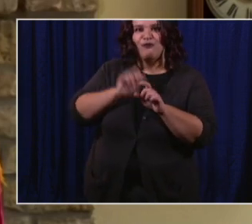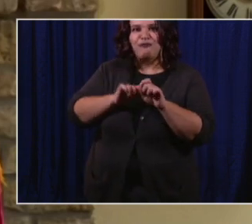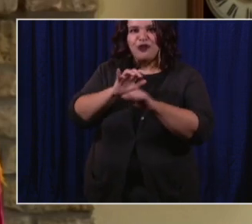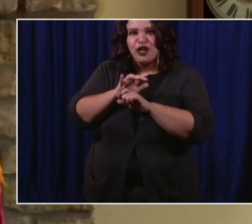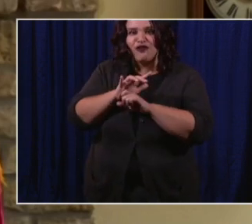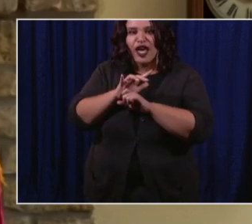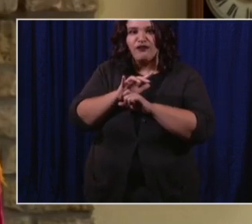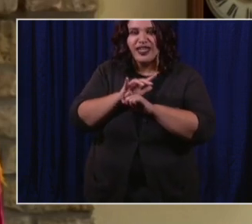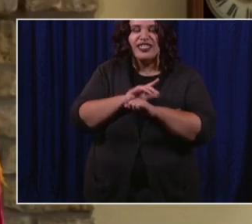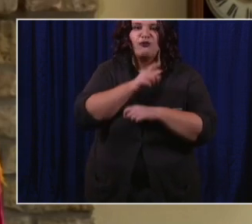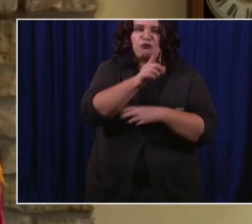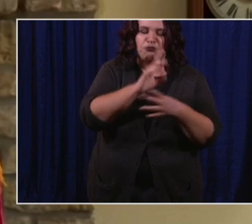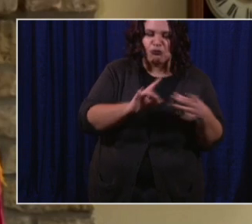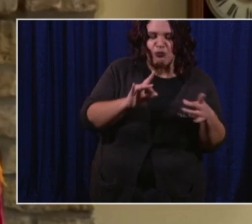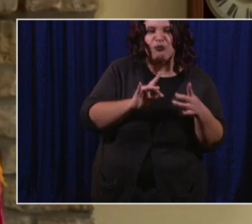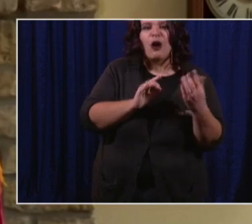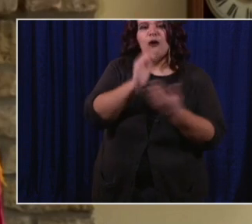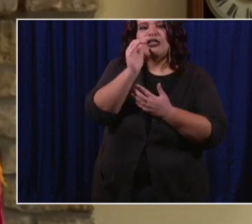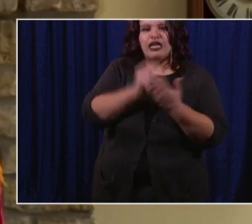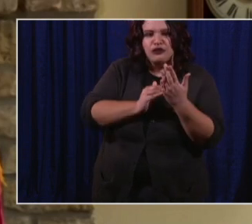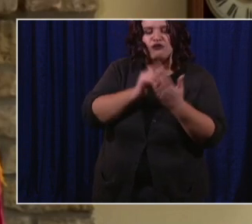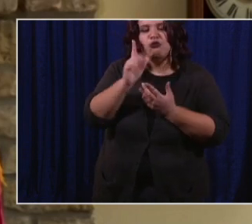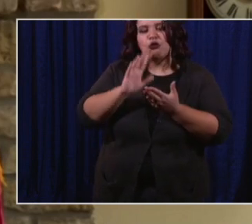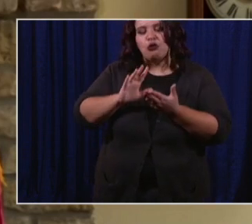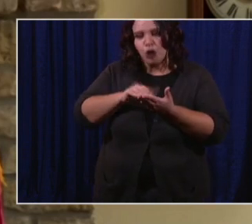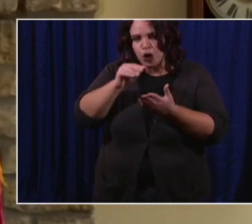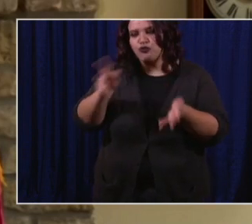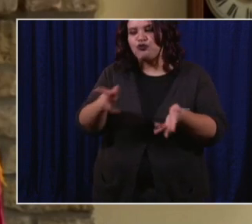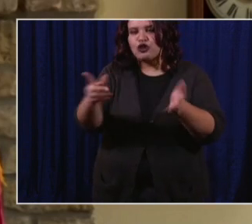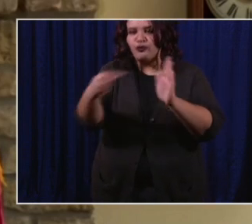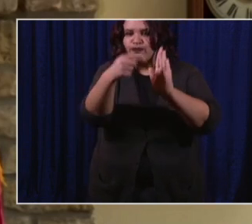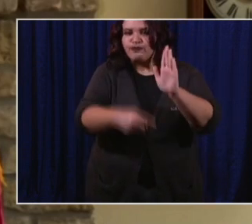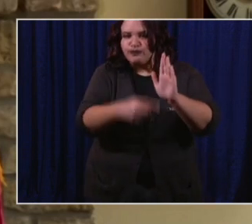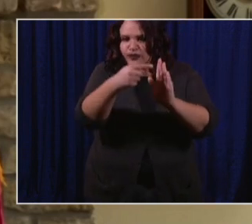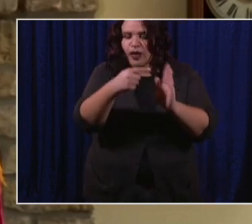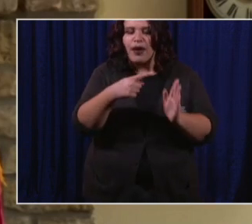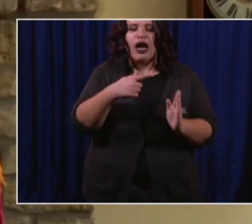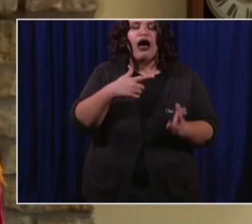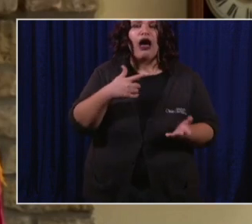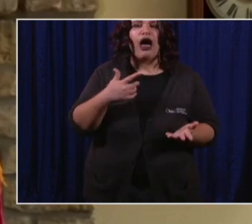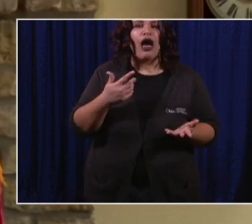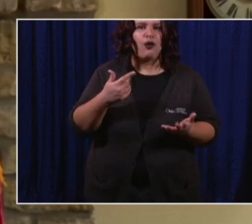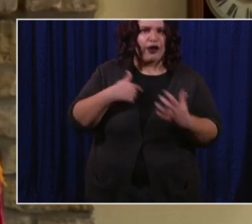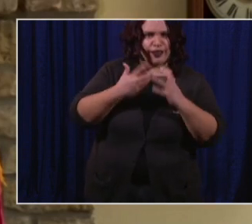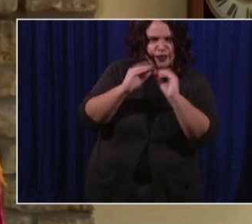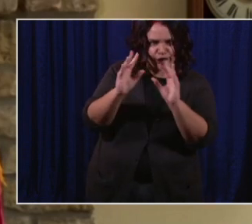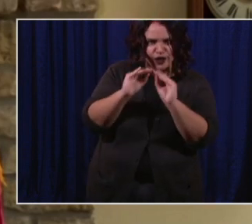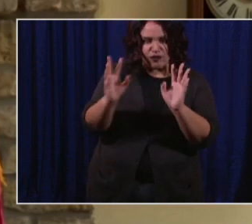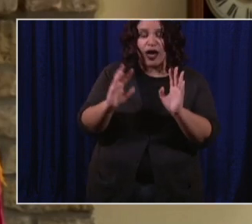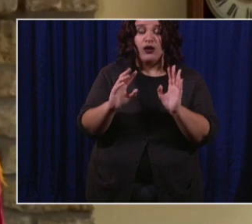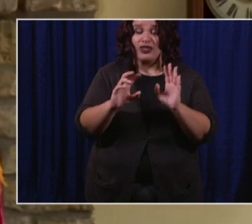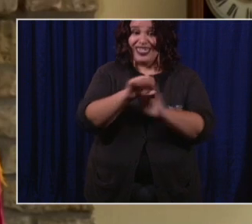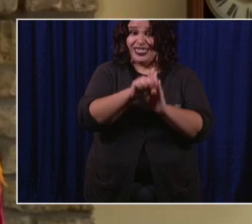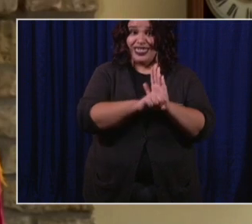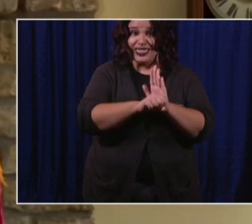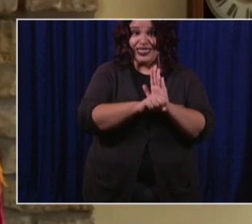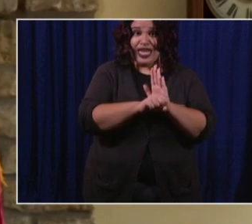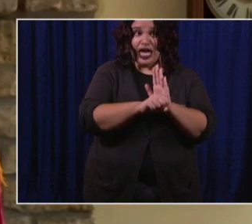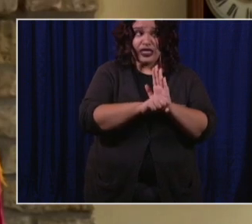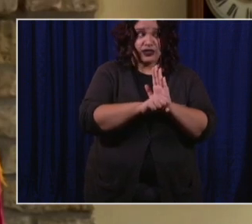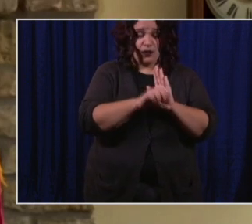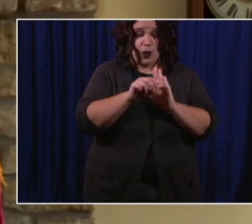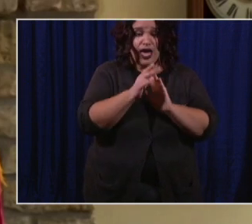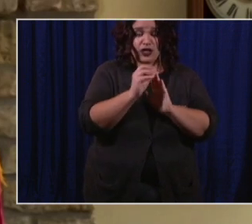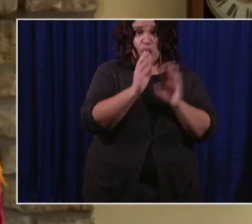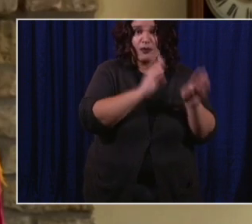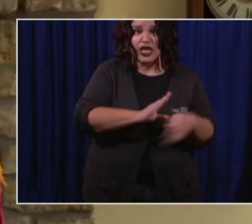might have said this, and I just kind of want to be clear. Does the state plan on reaching out to the White House to learn more about the treatment that the president